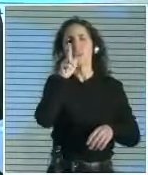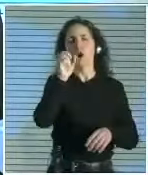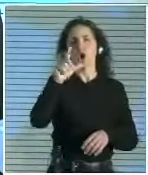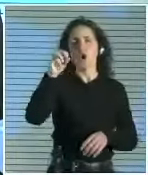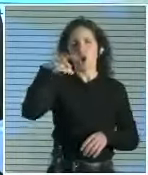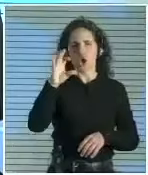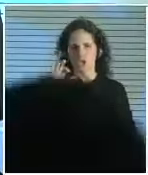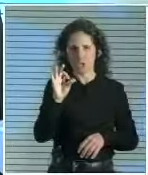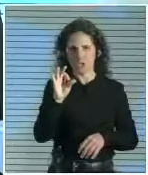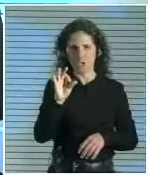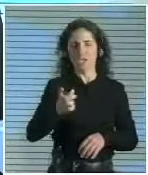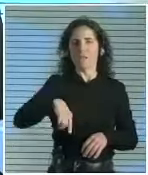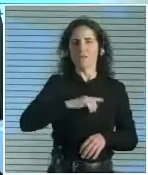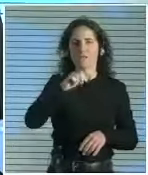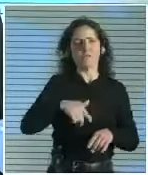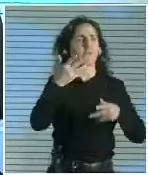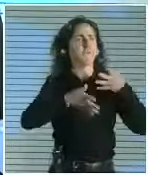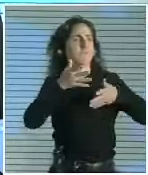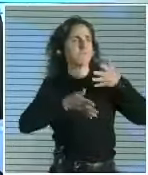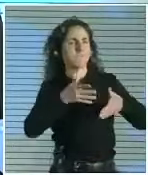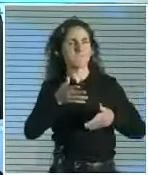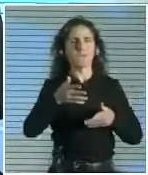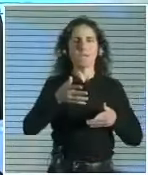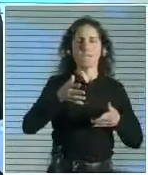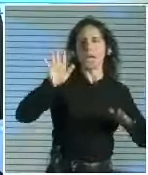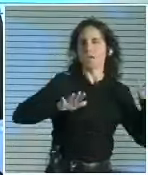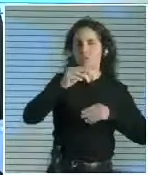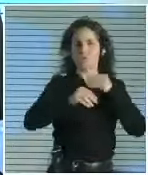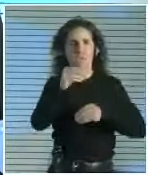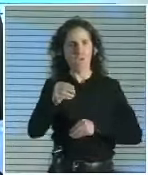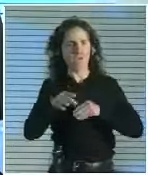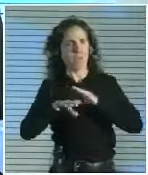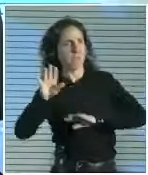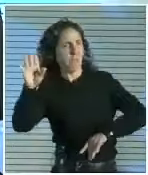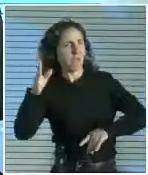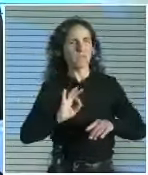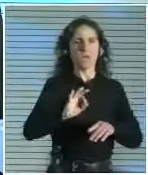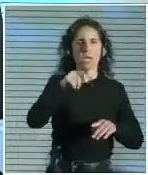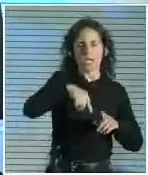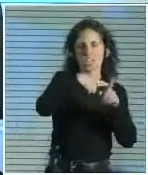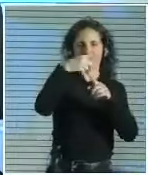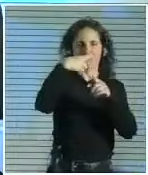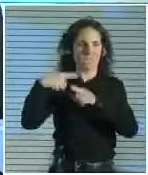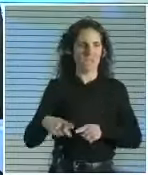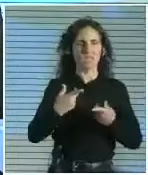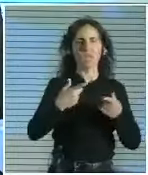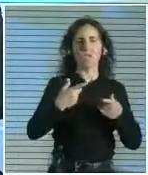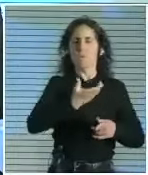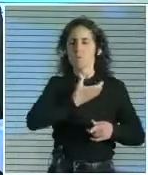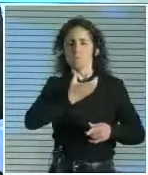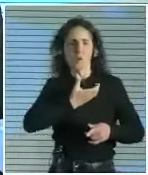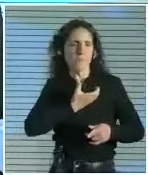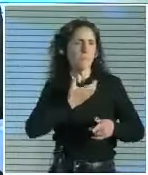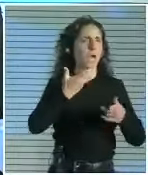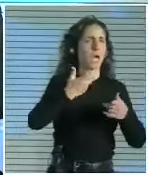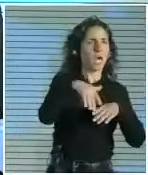level, then there's municipal levels, then there's businesses. There's a hierarchy to that that can oversimplify the complexity